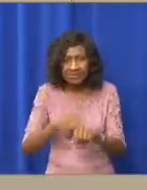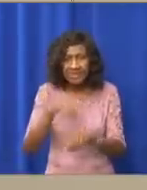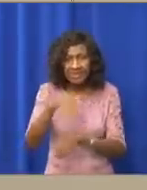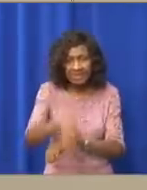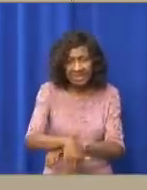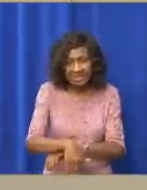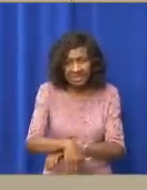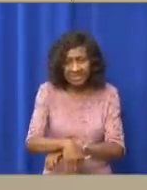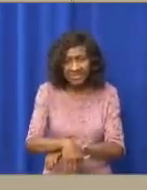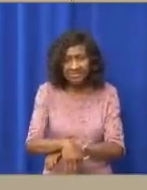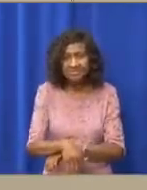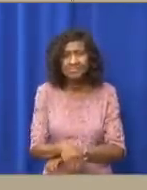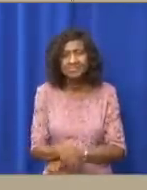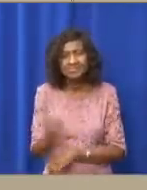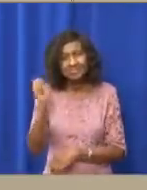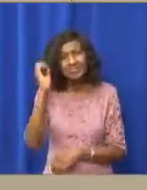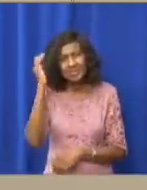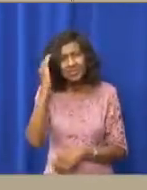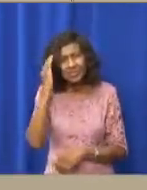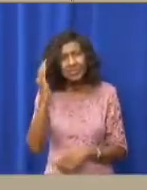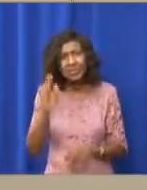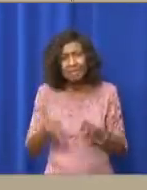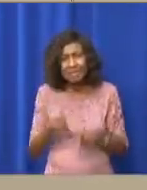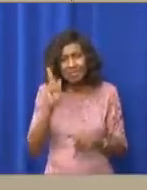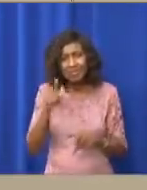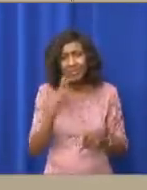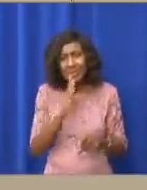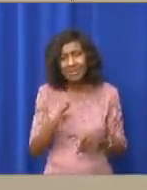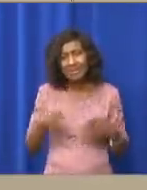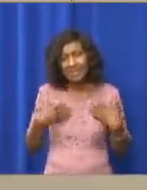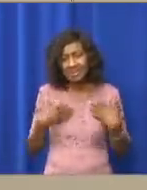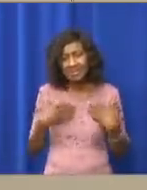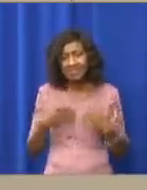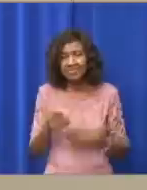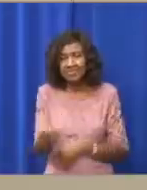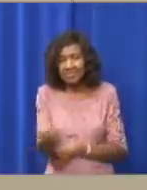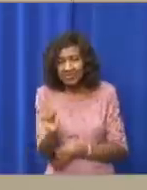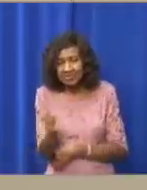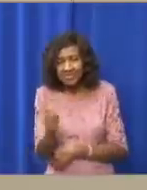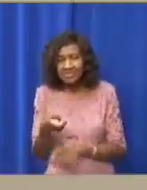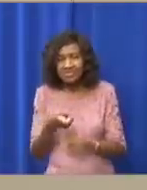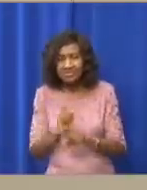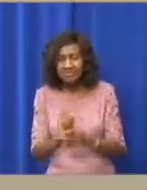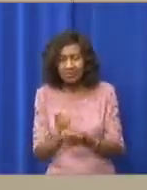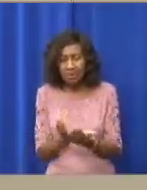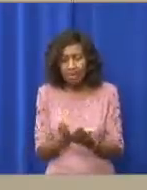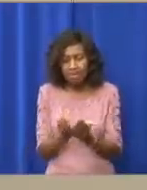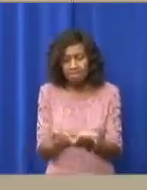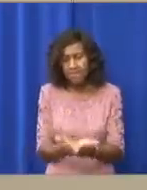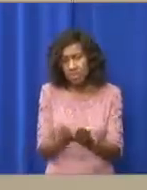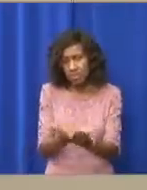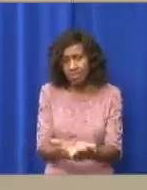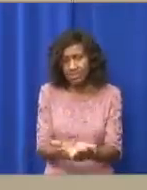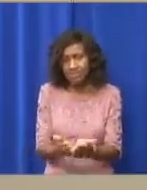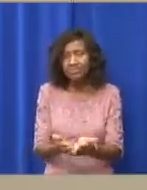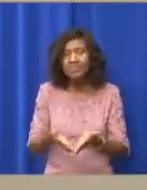That I know will also be welcomed. And fishing from boats is also permitted during this